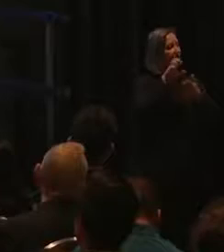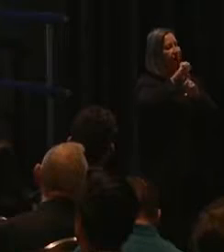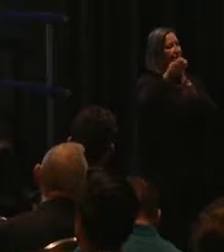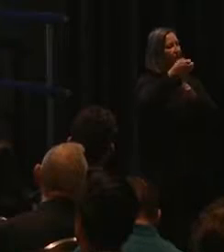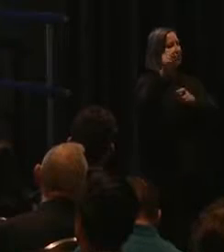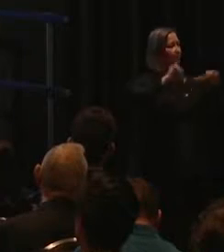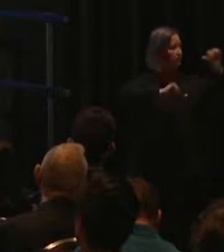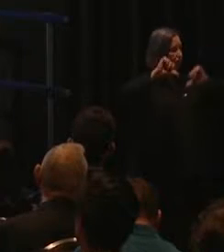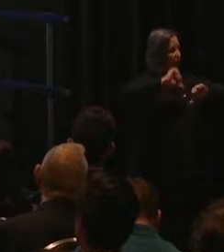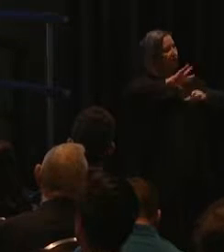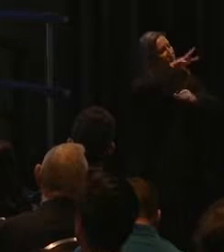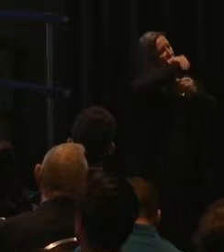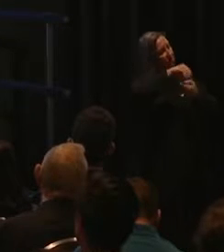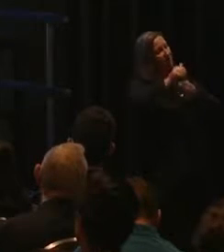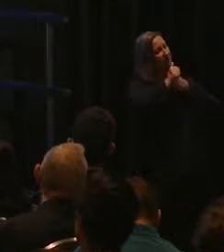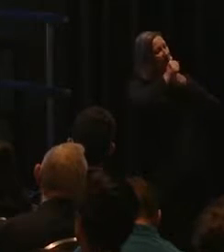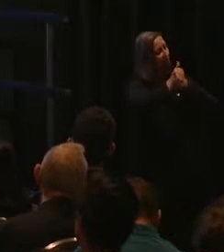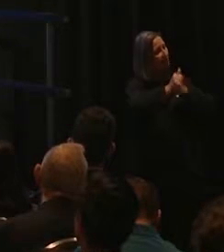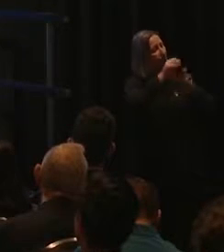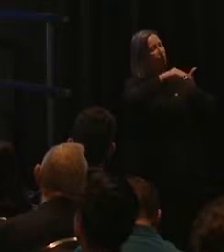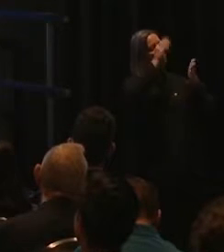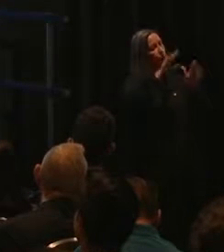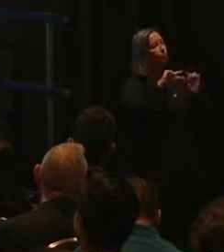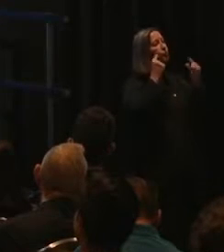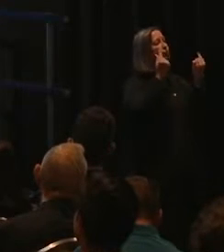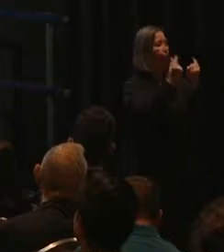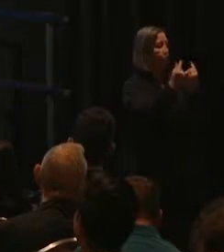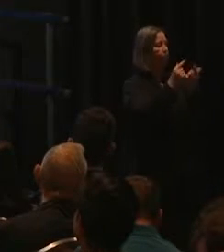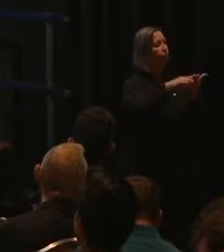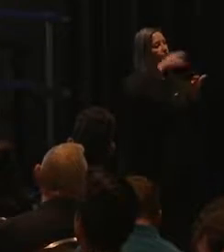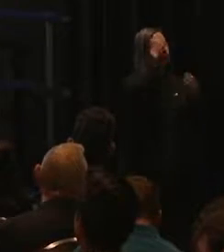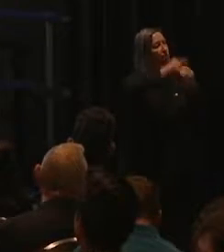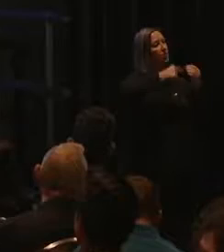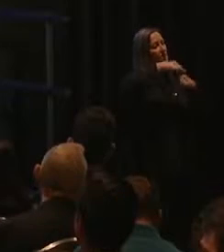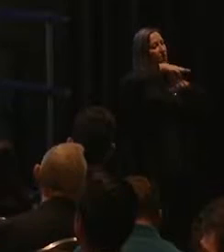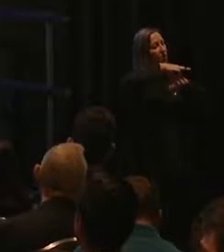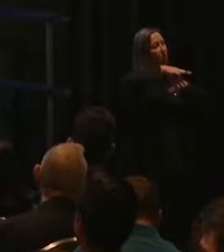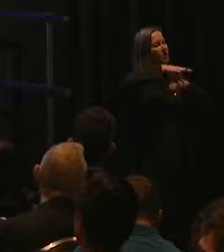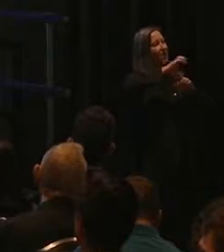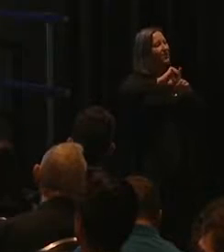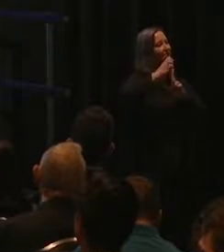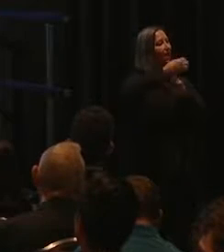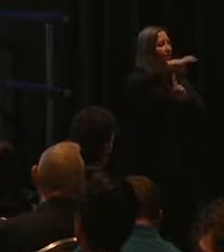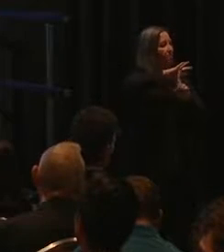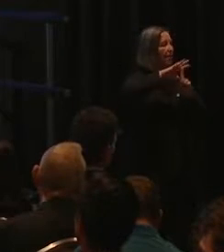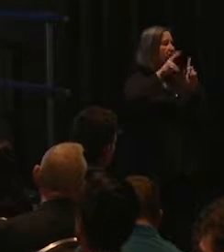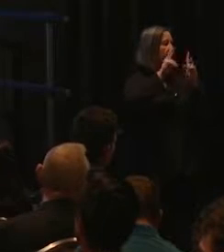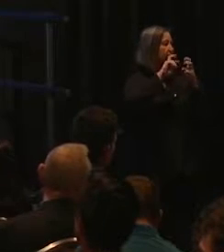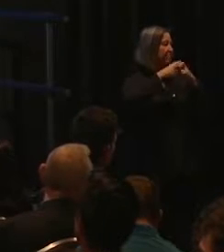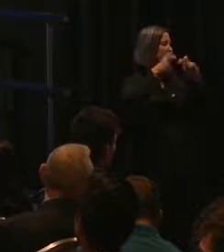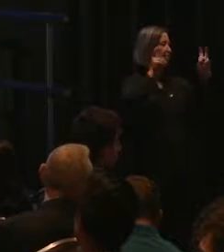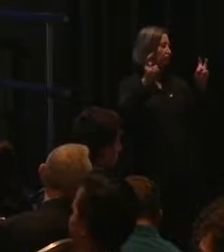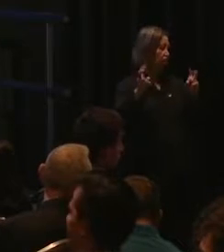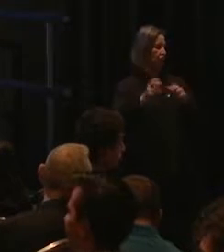organize Students for Environmental Awareness, a student group which focuses on local environmental issues. So when EcoCentro opened